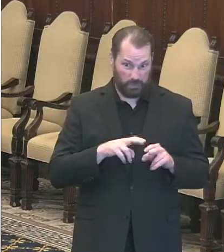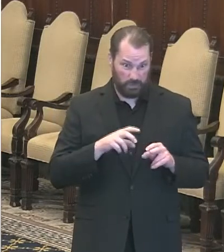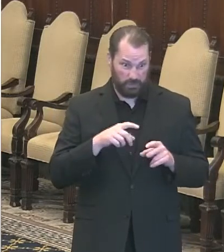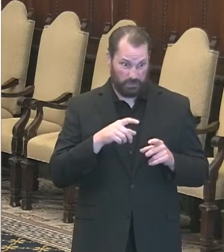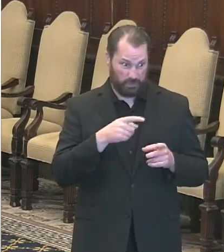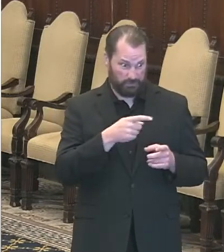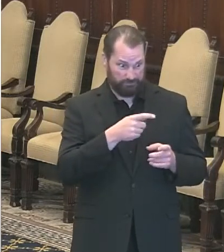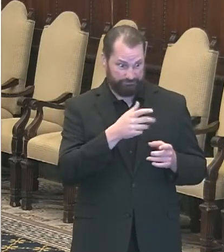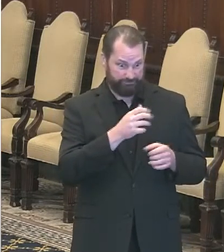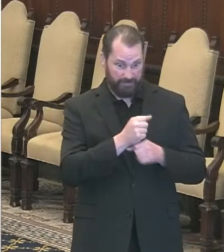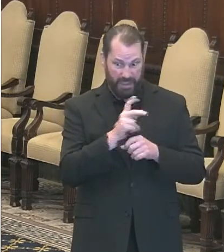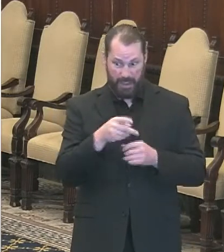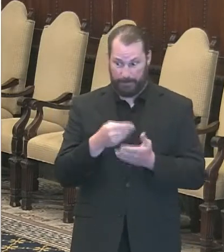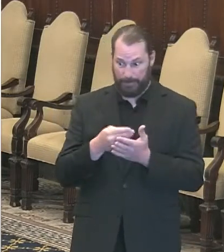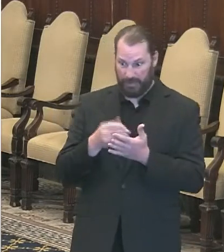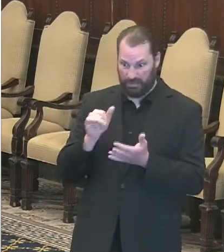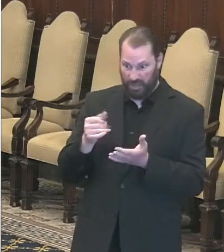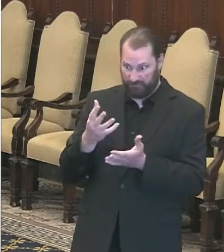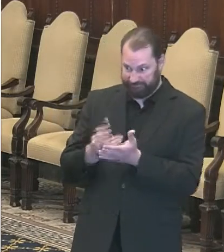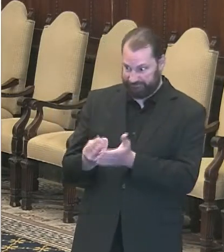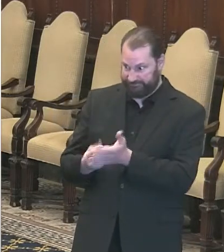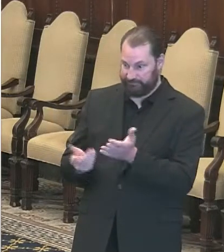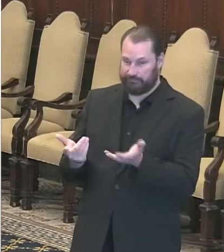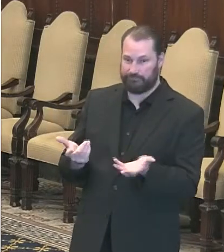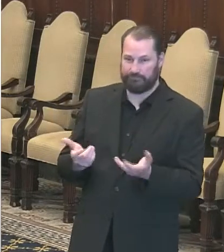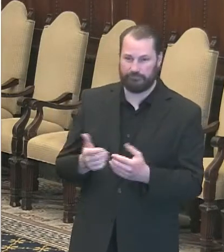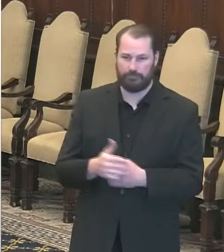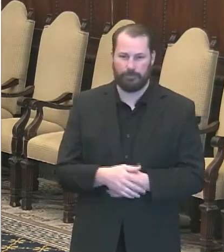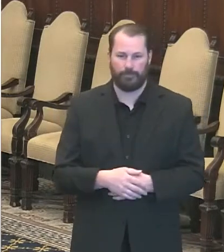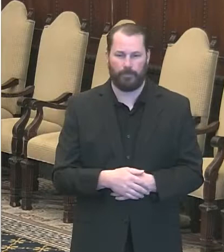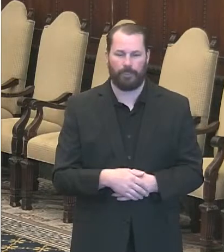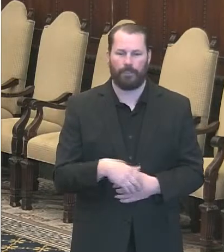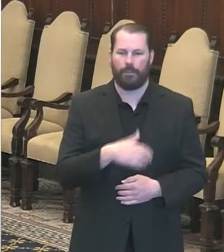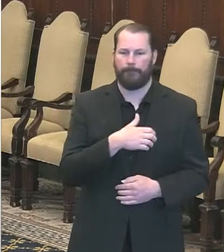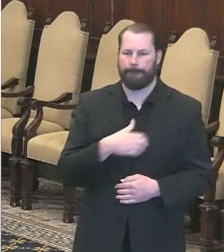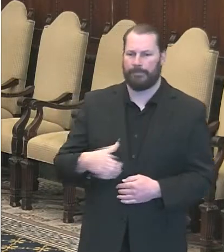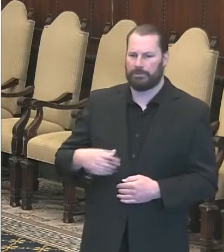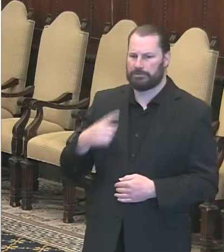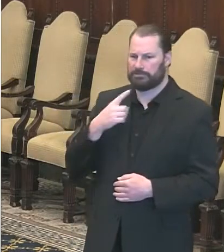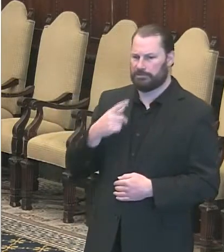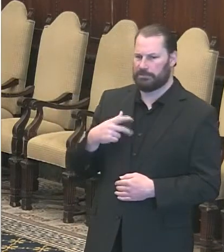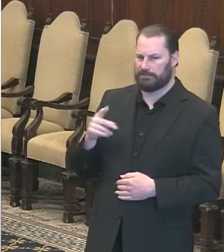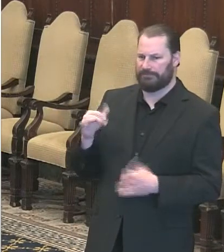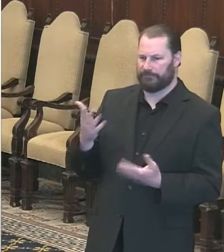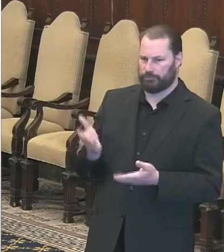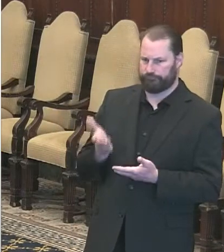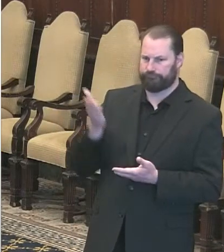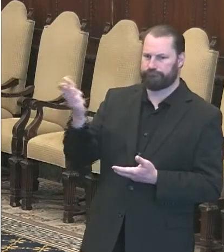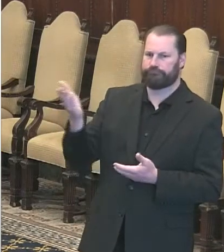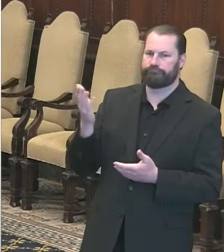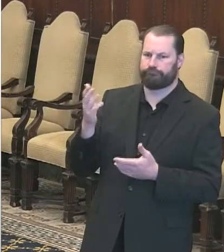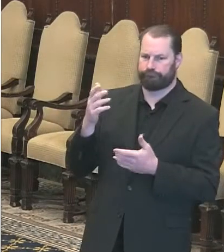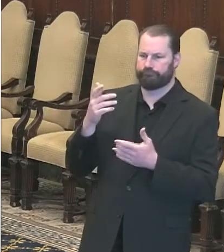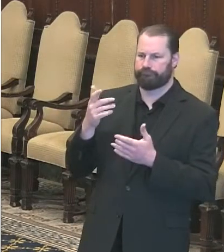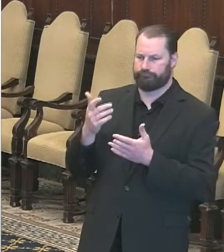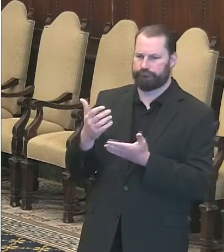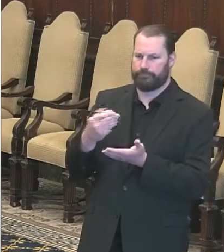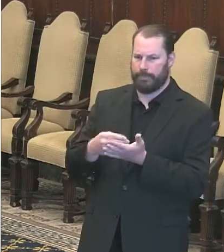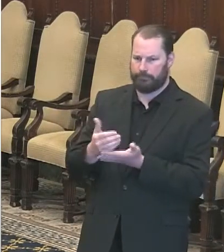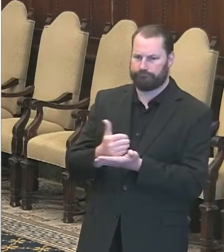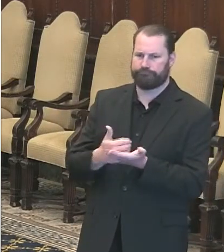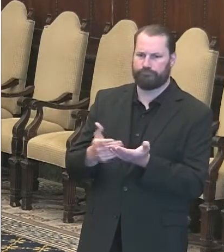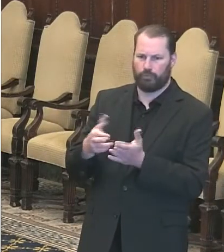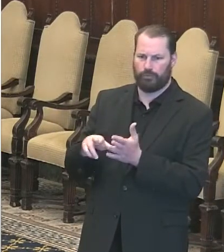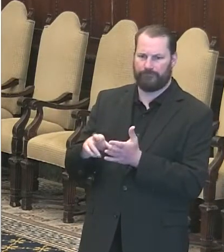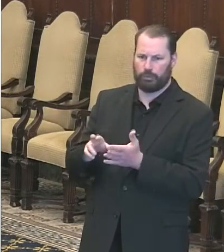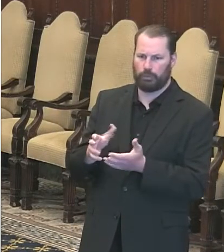in April? We've submitted our budget for review, or revised budget for review. We estimate a $650